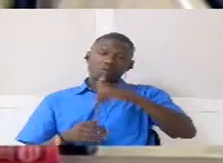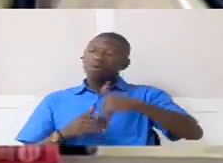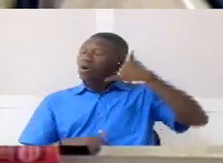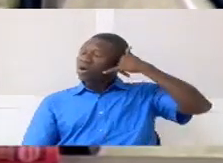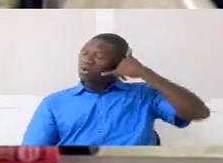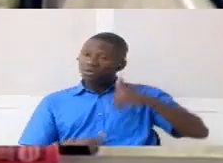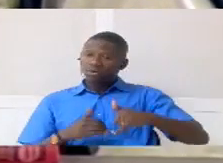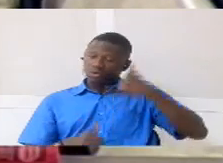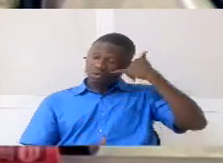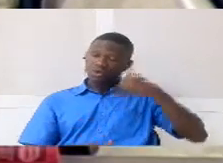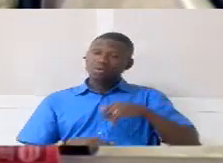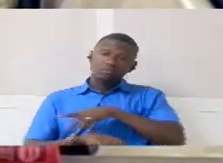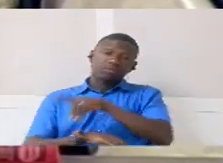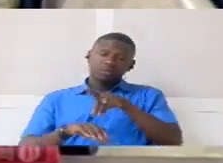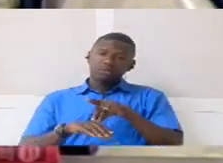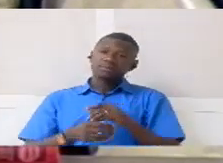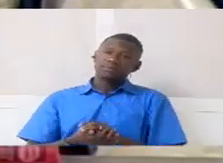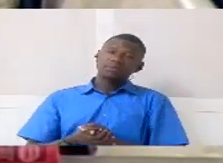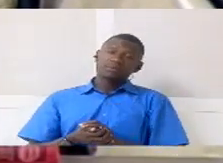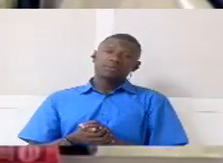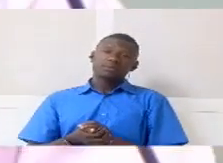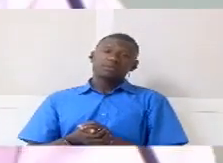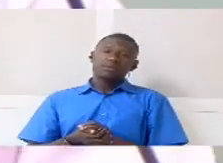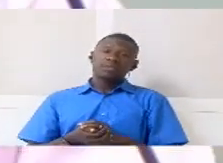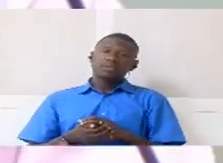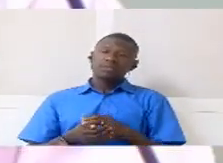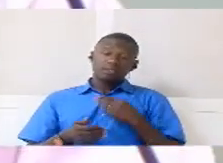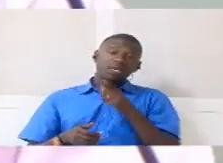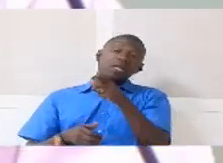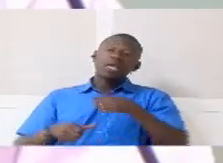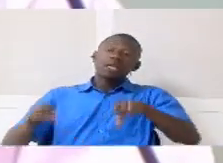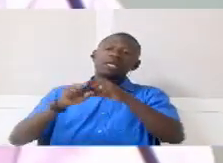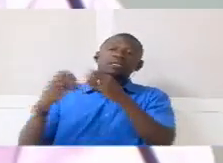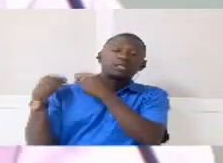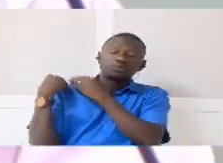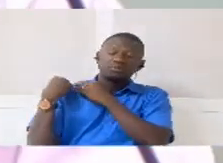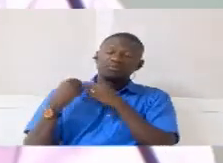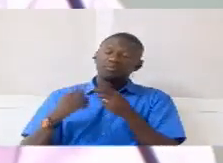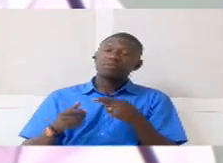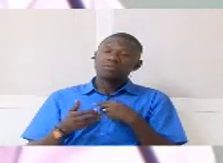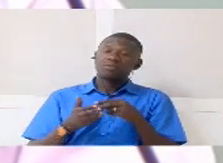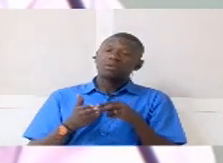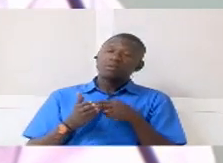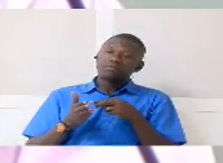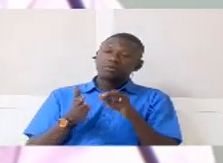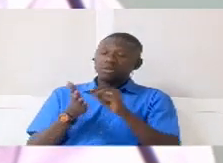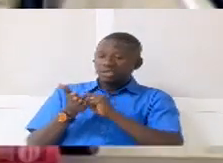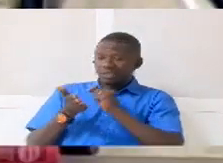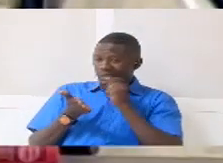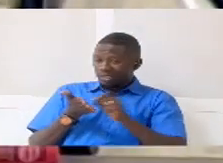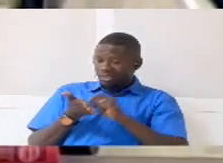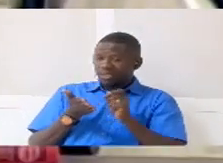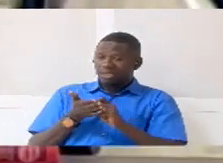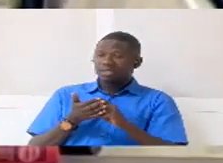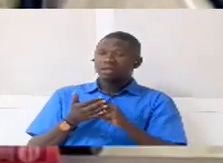ka prisoner admit ni prisoner lunta wale nathena wale ki admit. Reception is the place where prisoners are admitted when they are brought